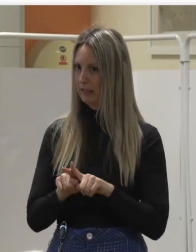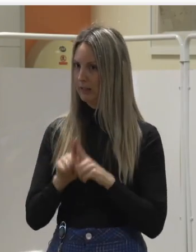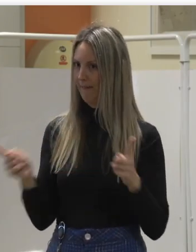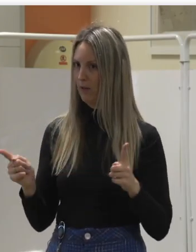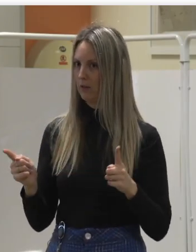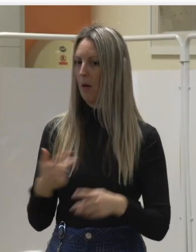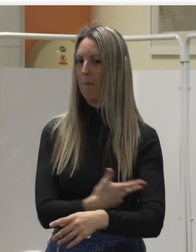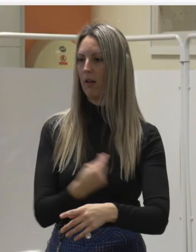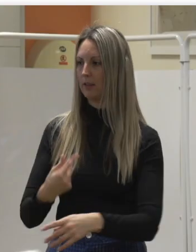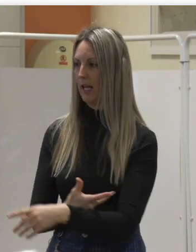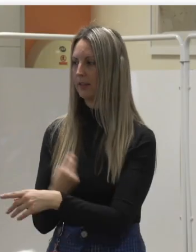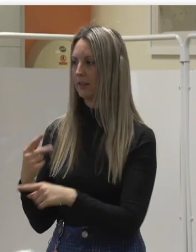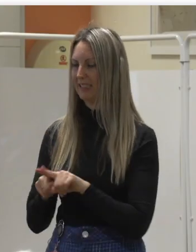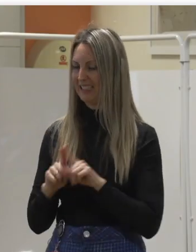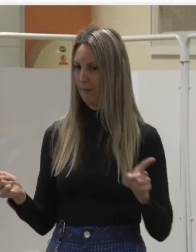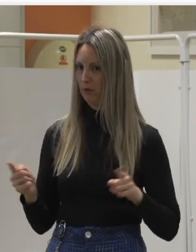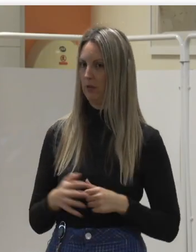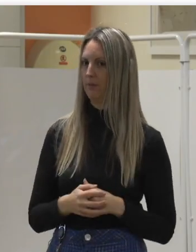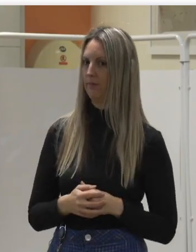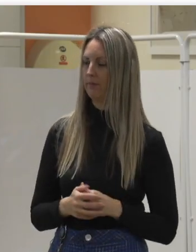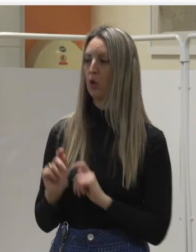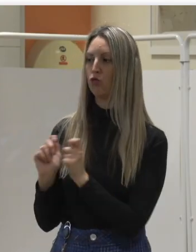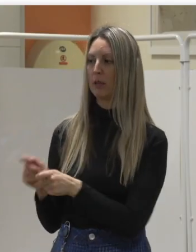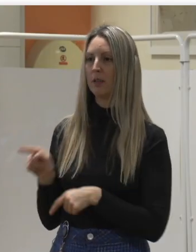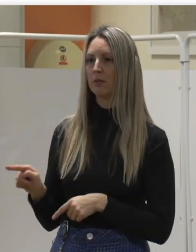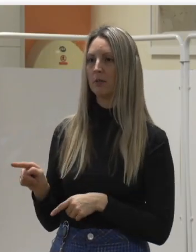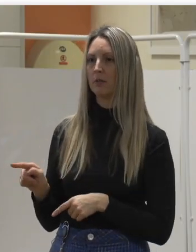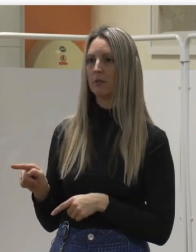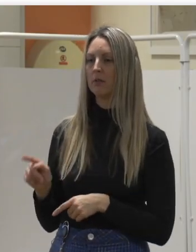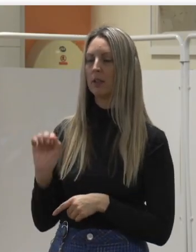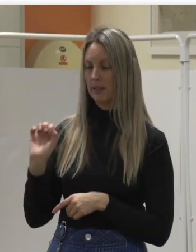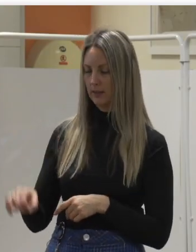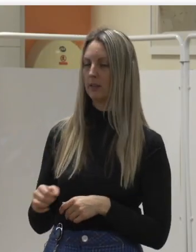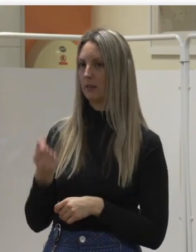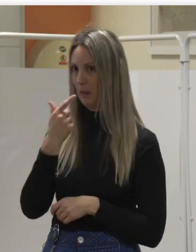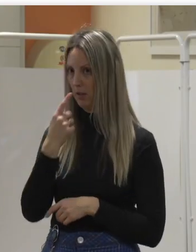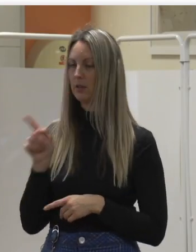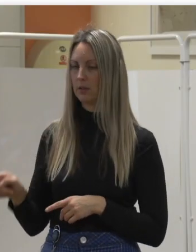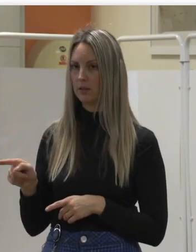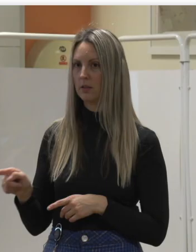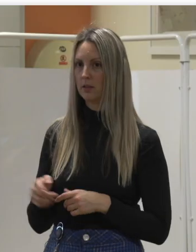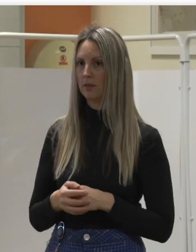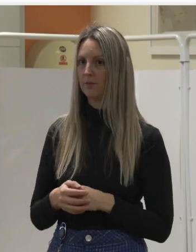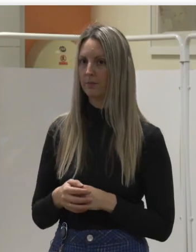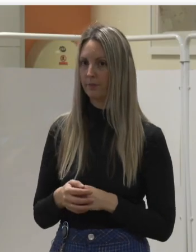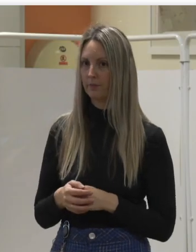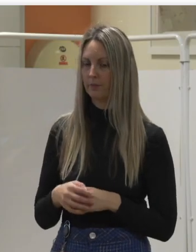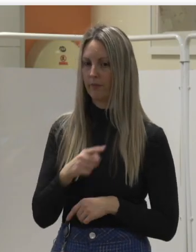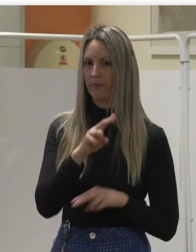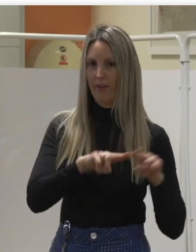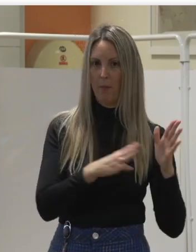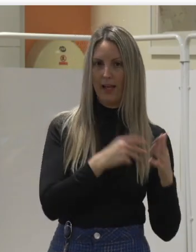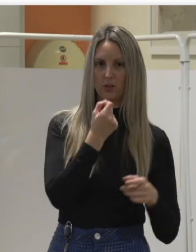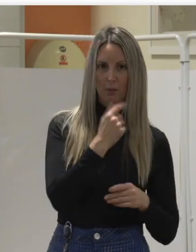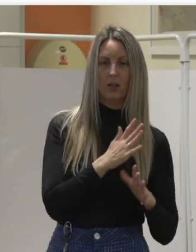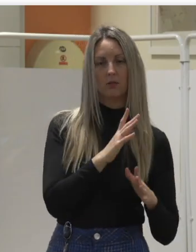tests. And is there a treatment? Yes, there is a treatment in terms of tablets. Okay, so unlike fibromyalgia, you can